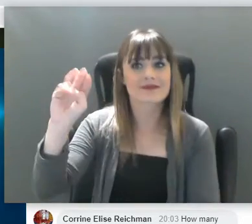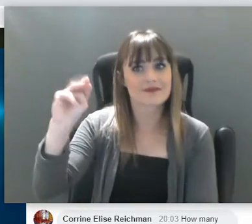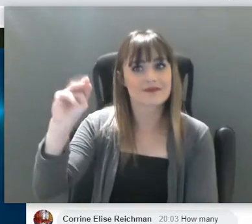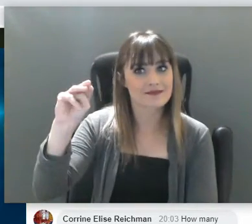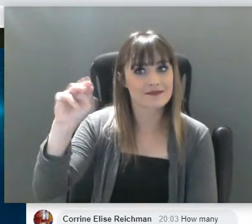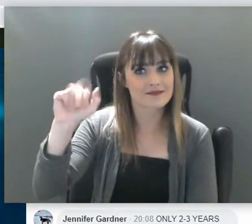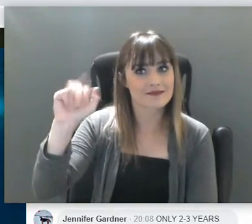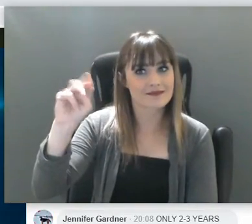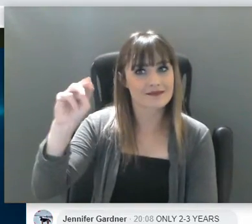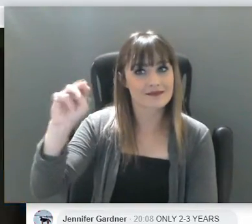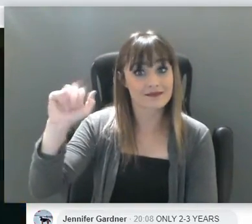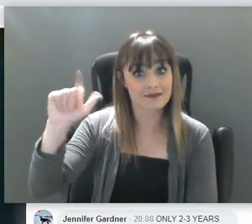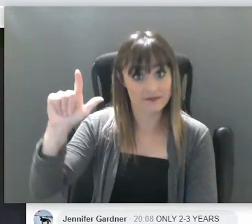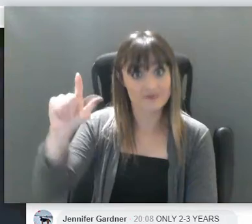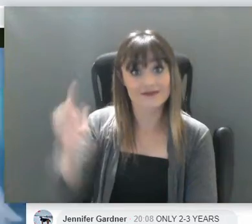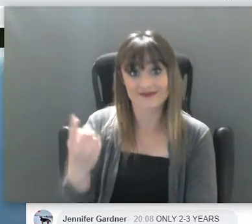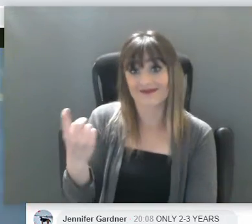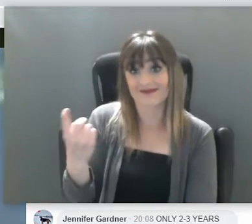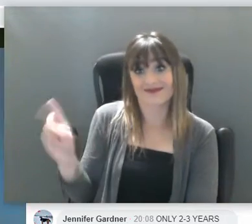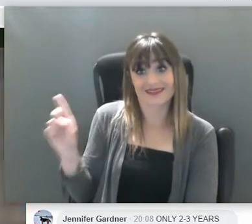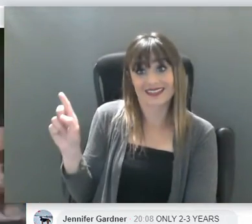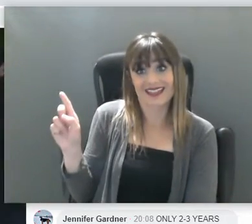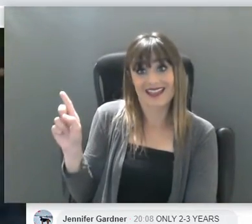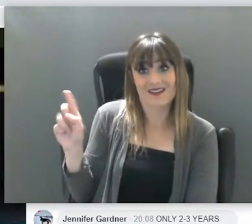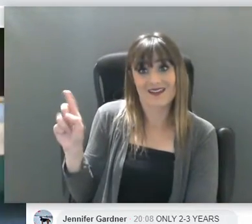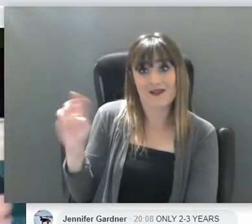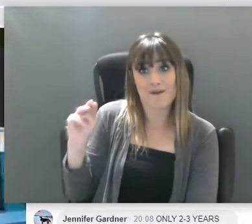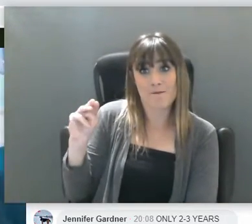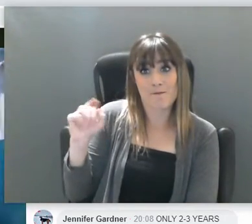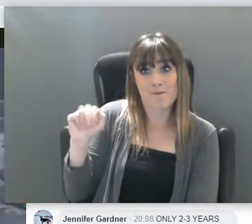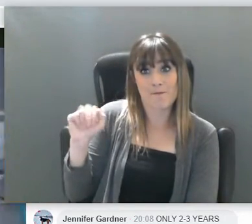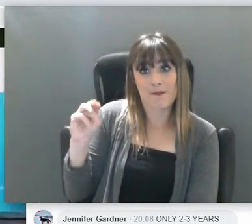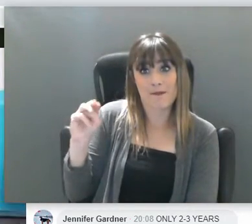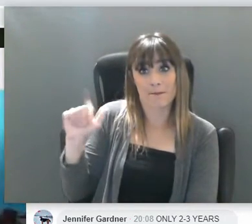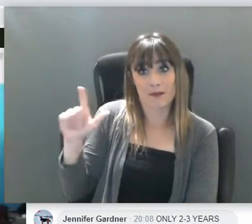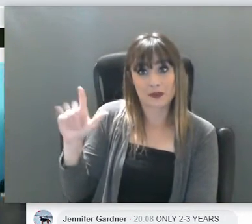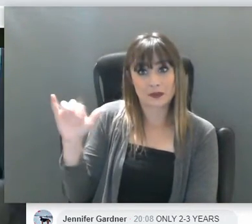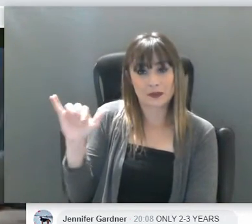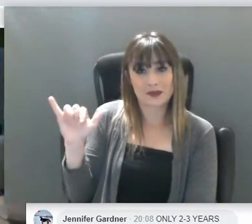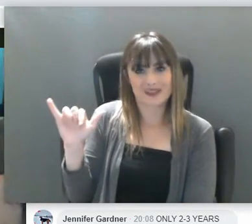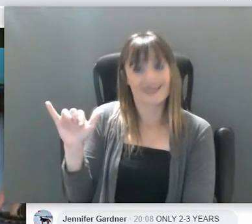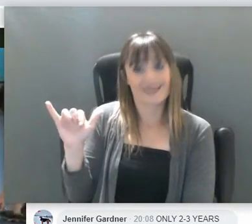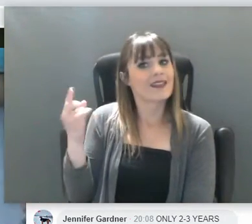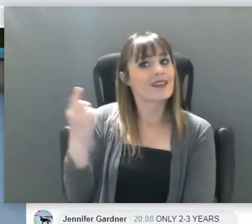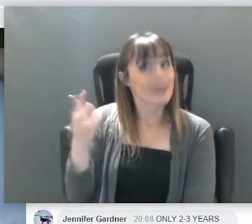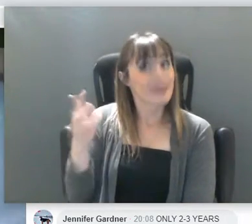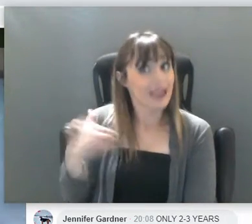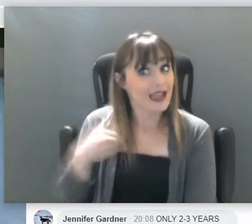swimming behind us, because I think we often forget that they're hairy, too, because in the water they look so slick.